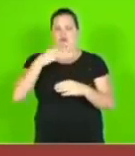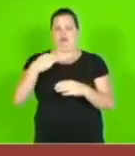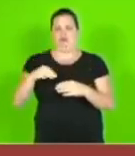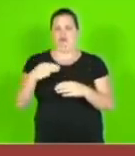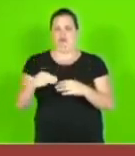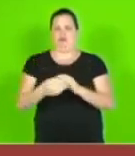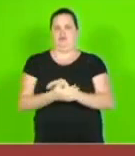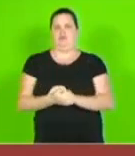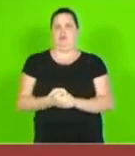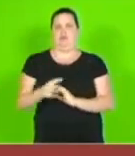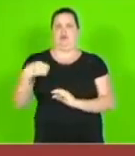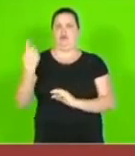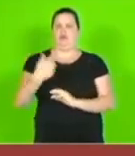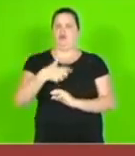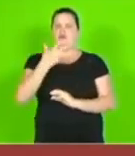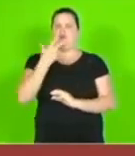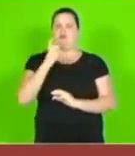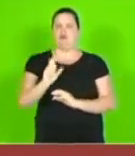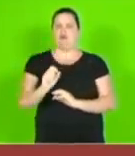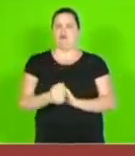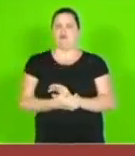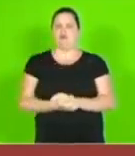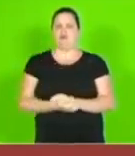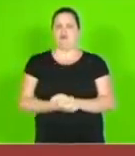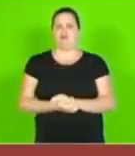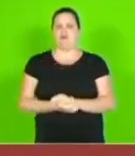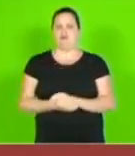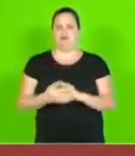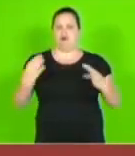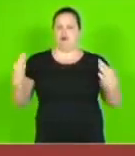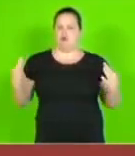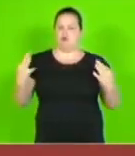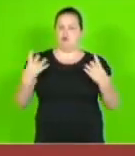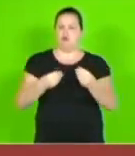And we were talking to the brethren here that are in the seminar, United in Family.